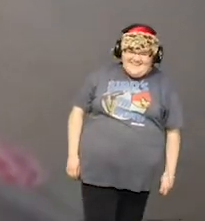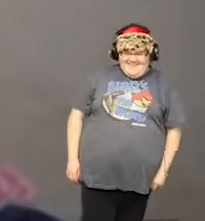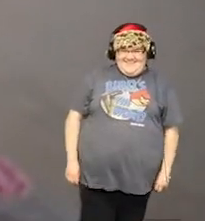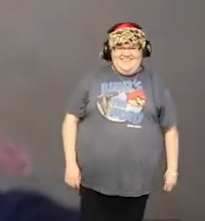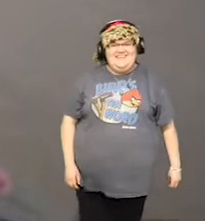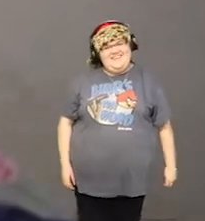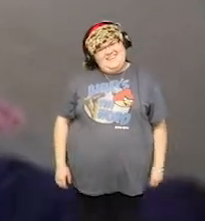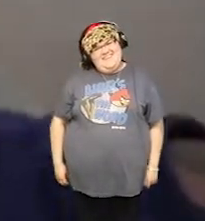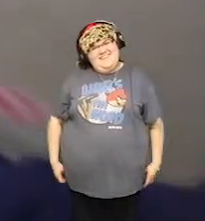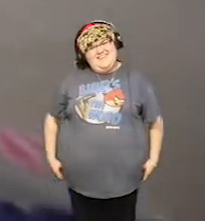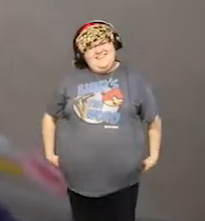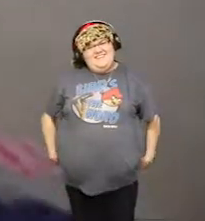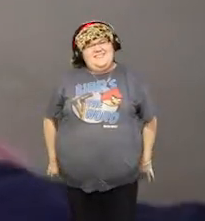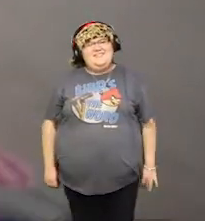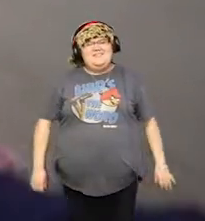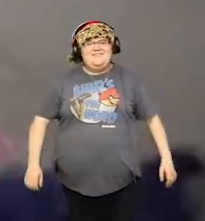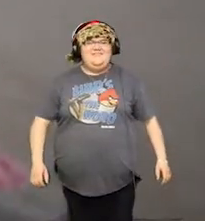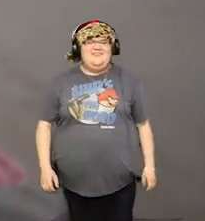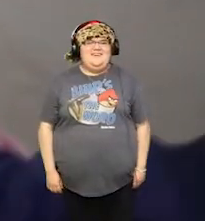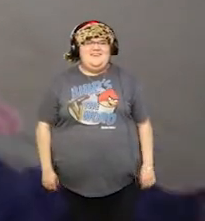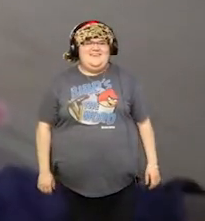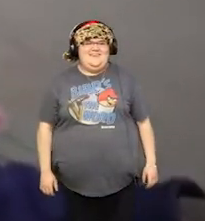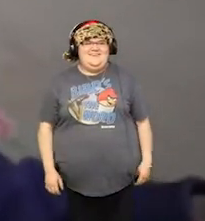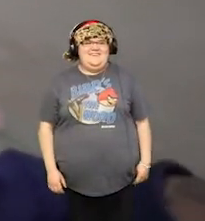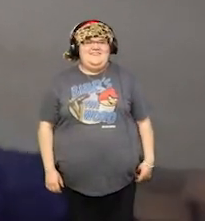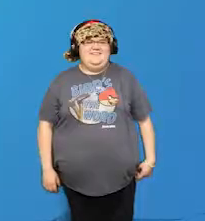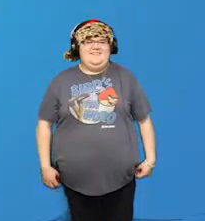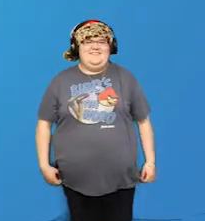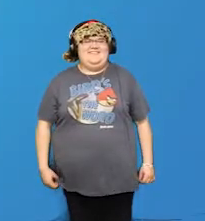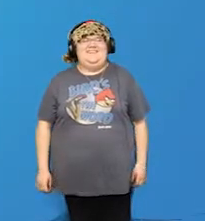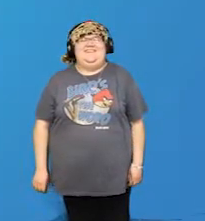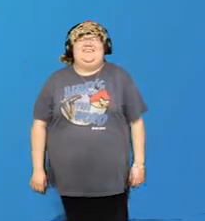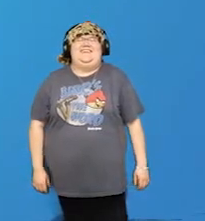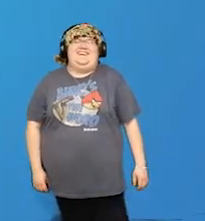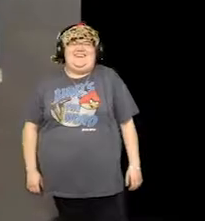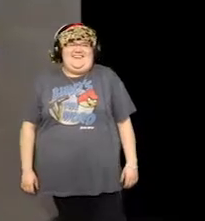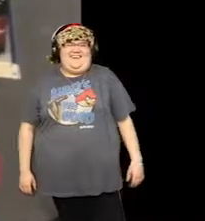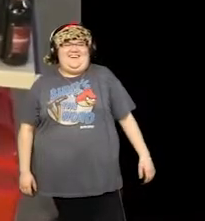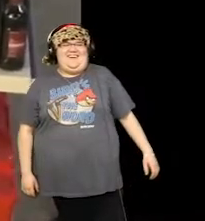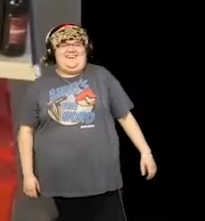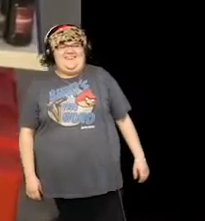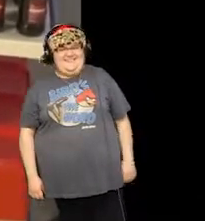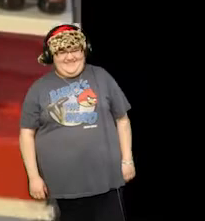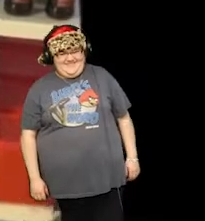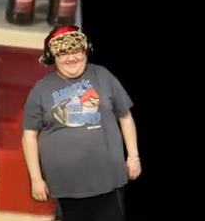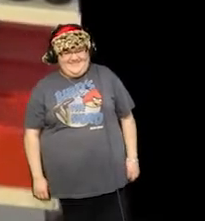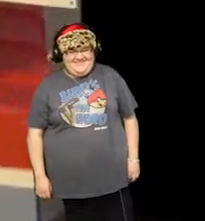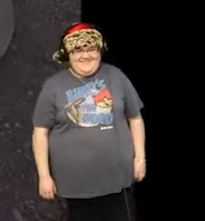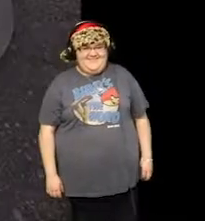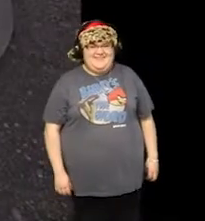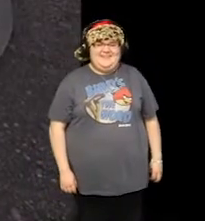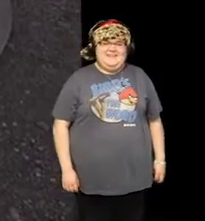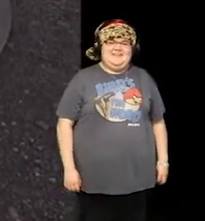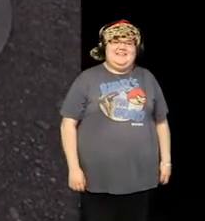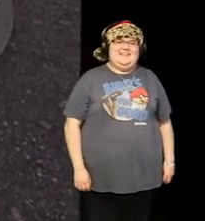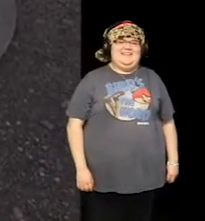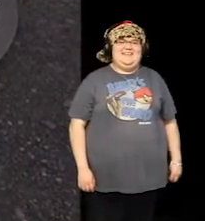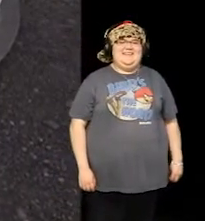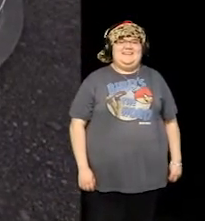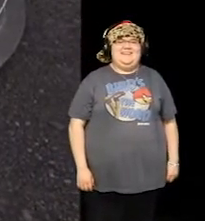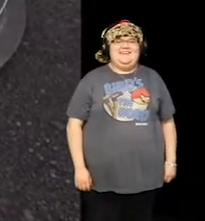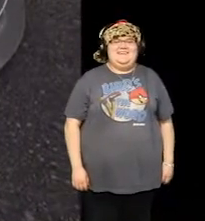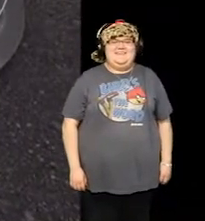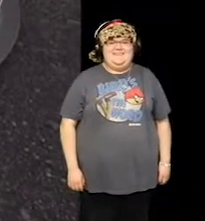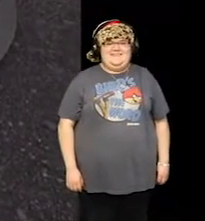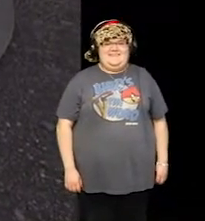This isn't fair. More time I get bullied. Next up in Supermarket Sweep, the Childish RC car